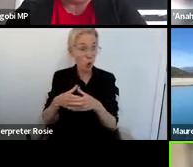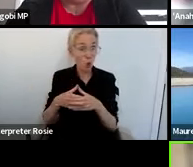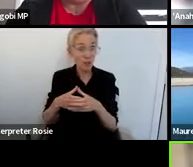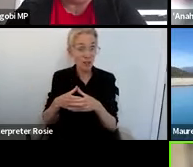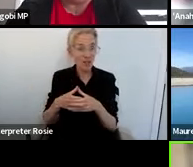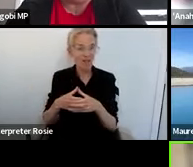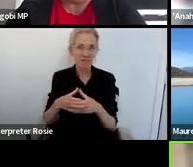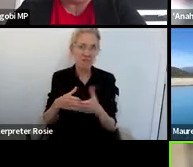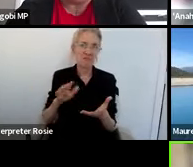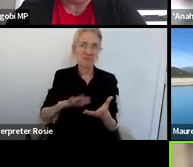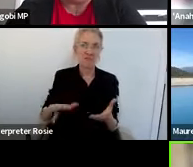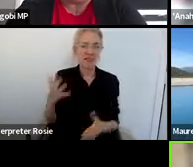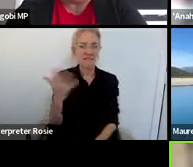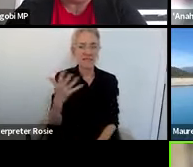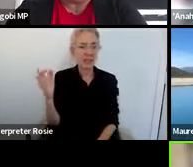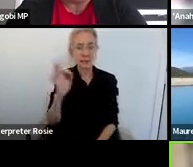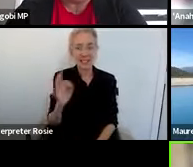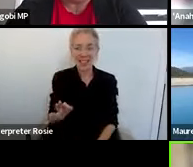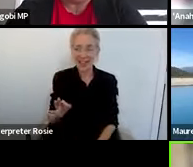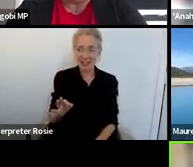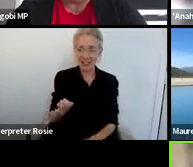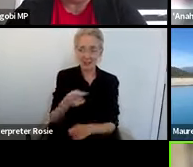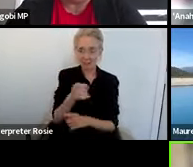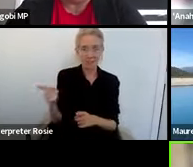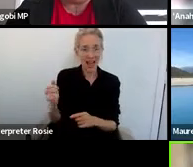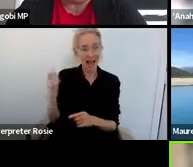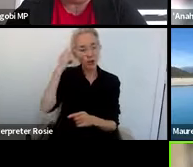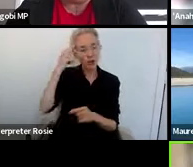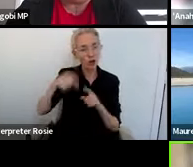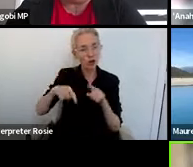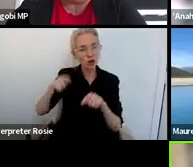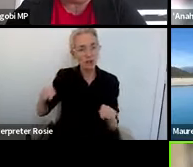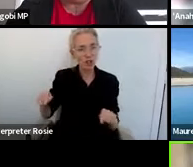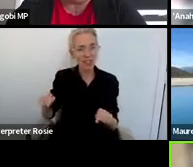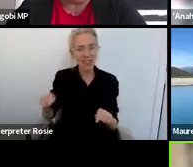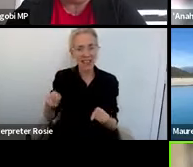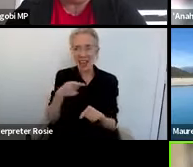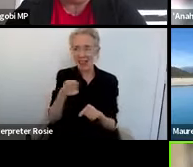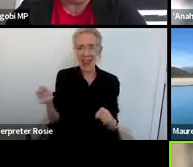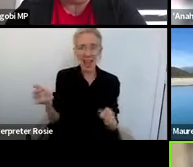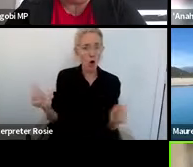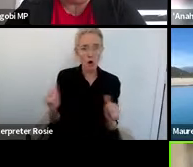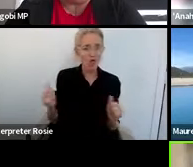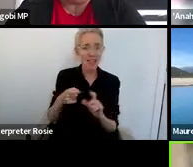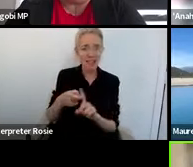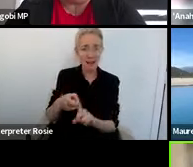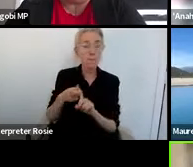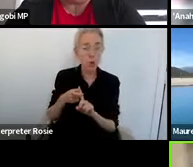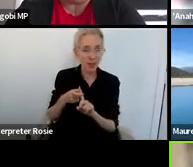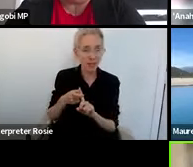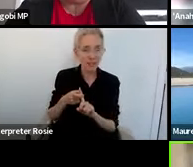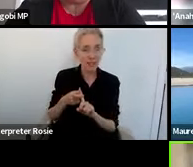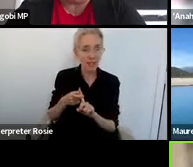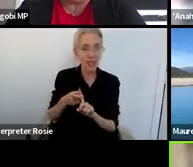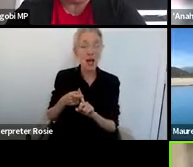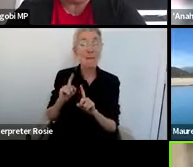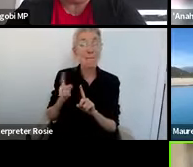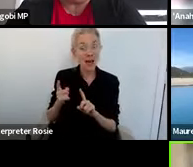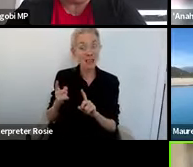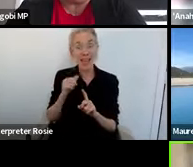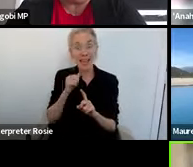for. We can't remove from the workplace. Okay, it's already a sunk cost. What we can do now is we can make that sunk cost work for us